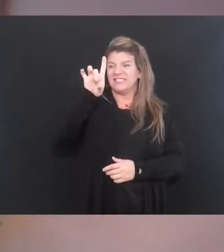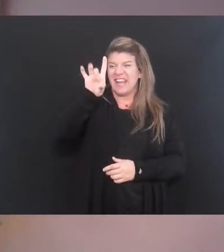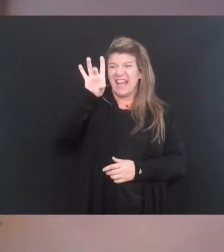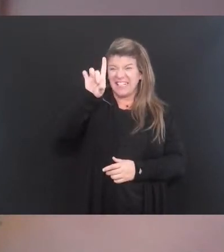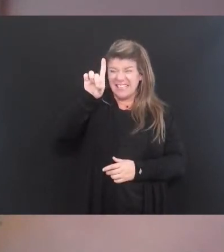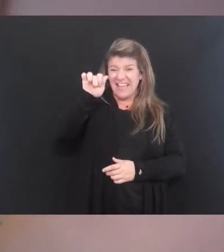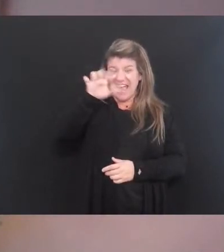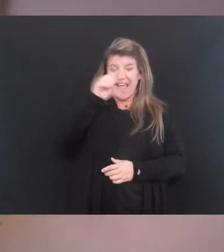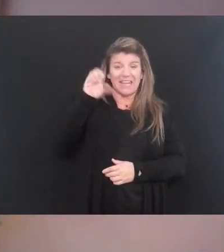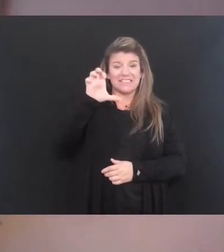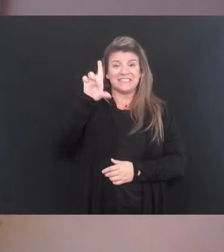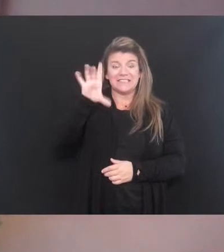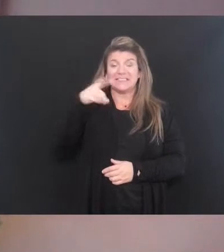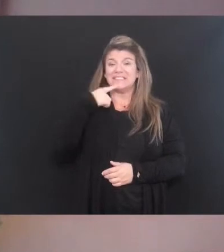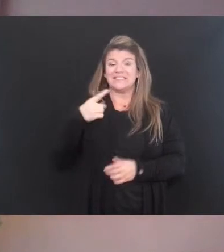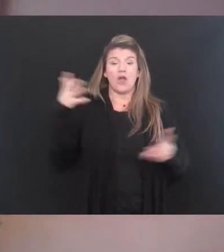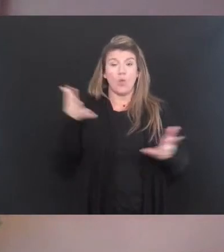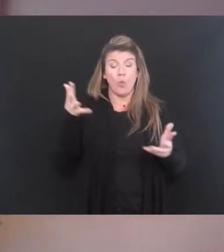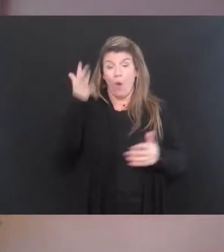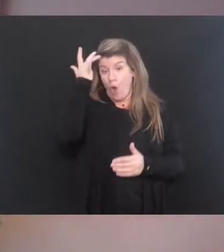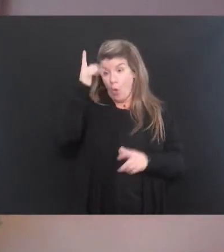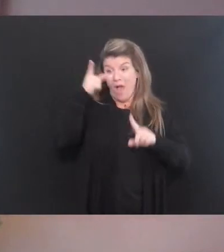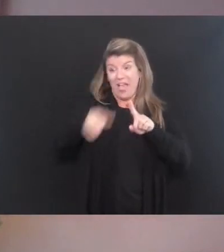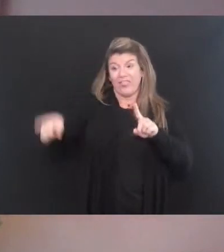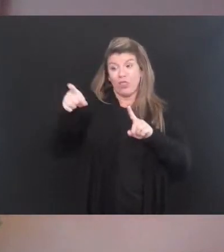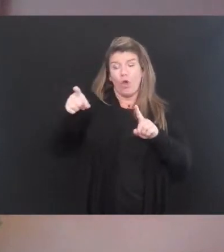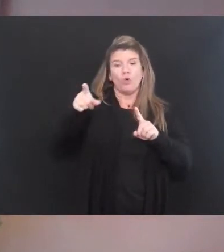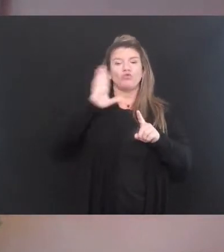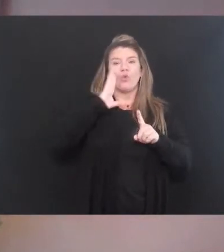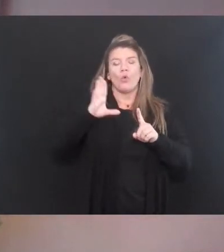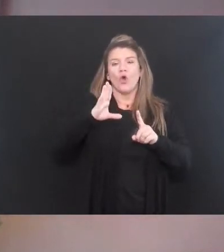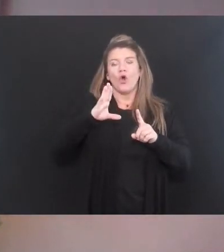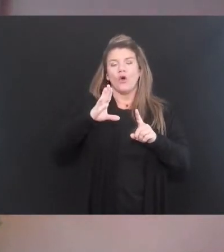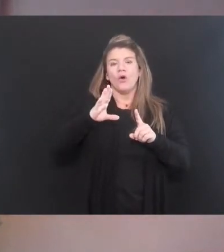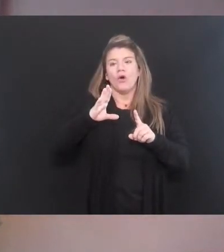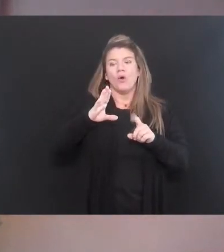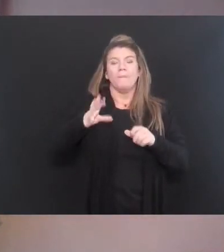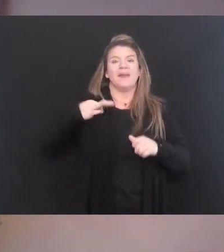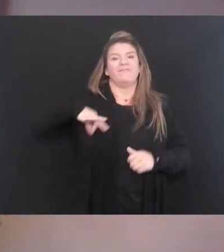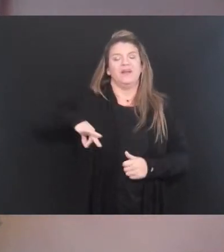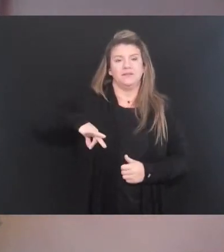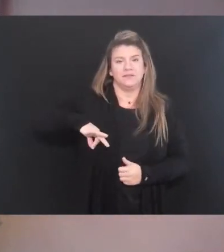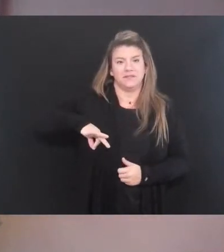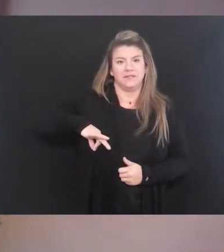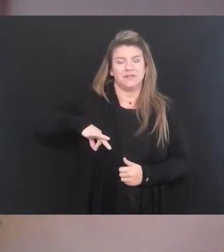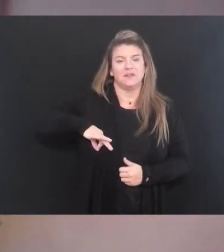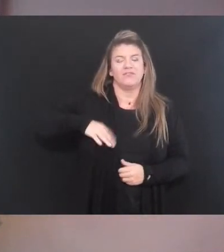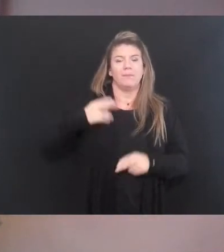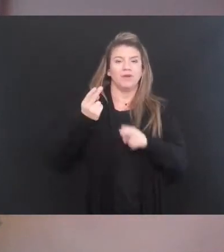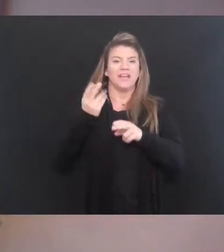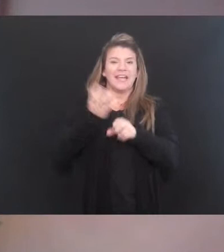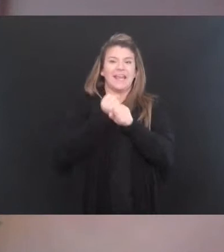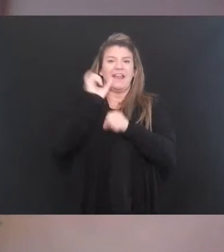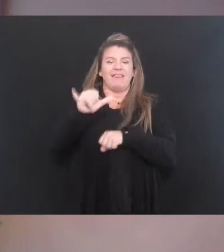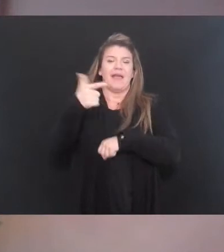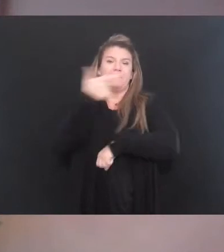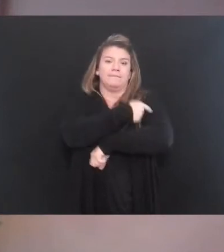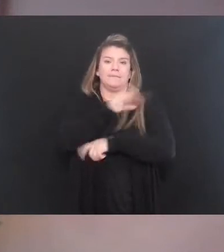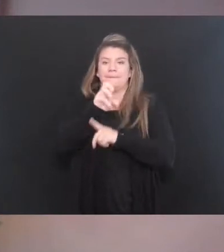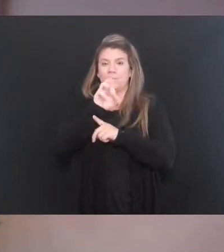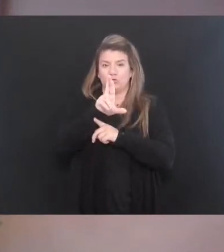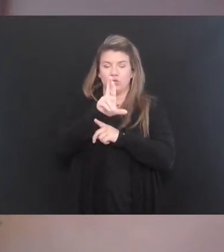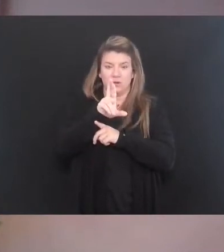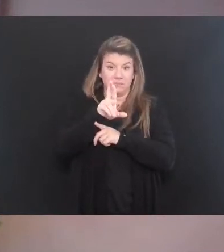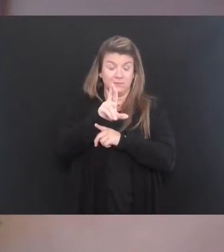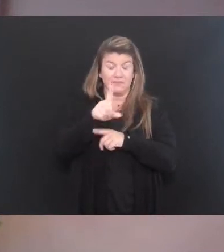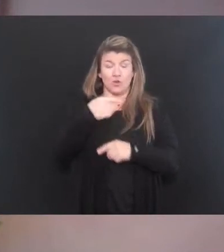is saying, because these people will likely very much benefit from a booster vaccine. And again, if you've